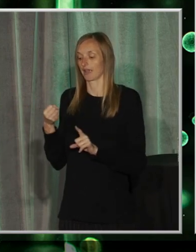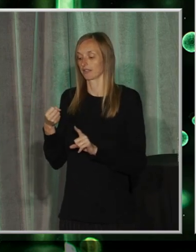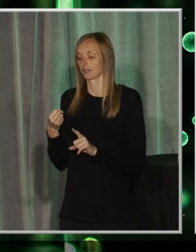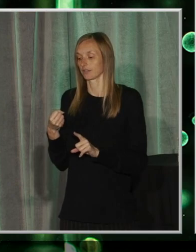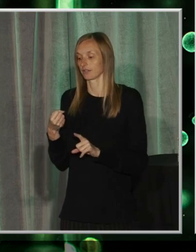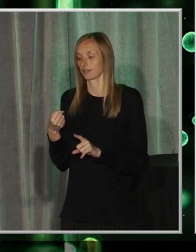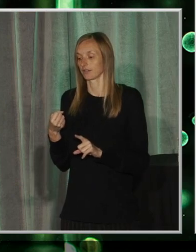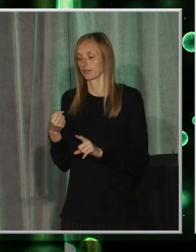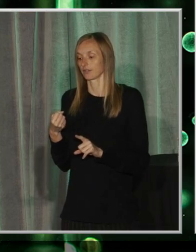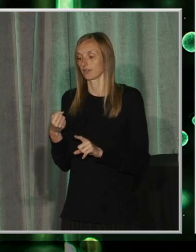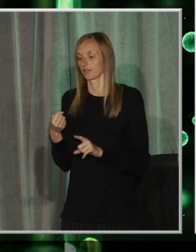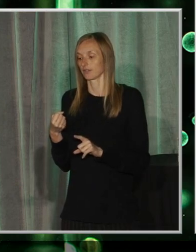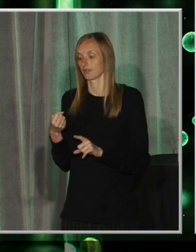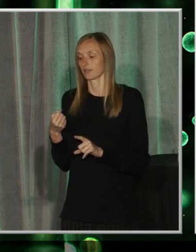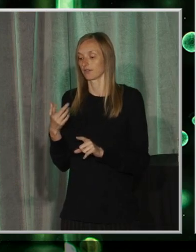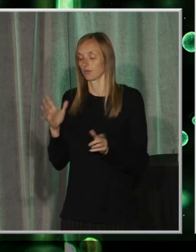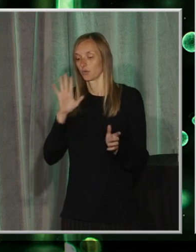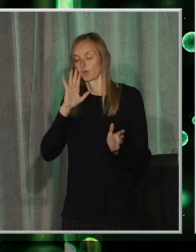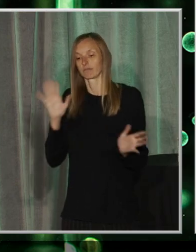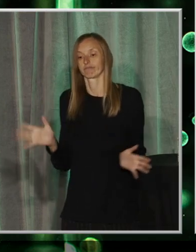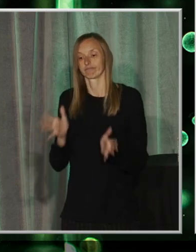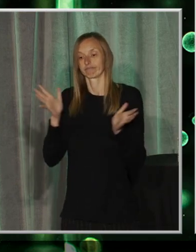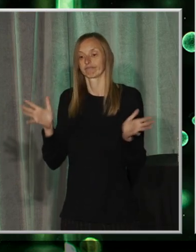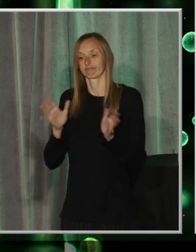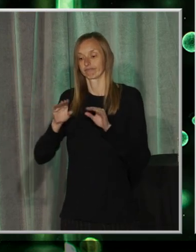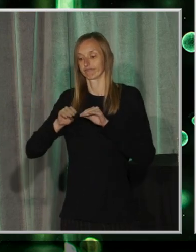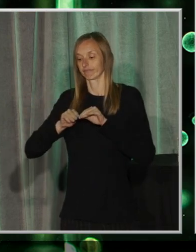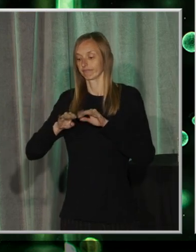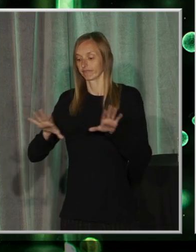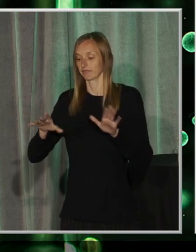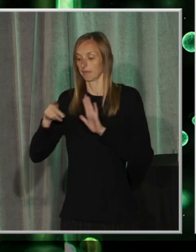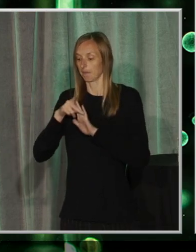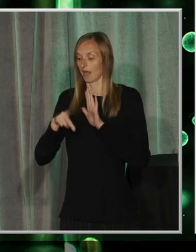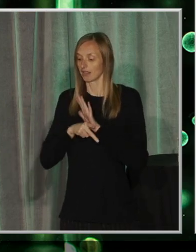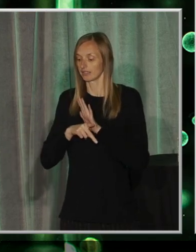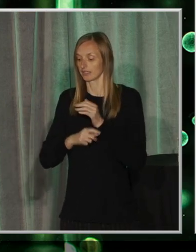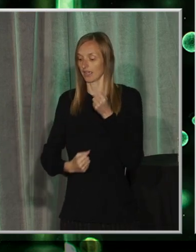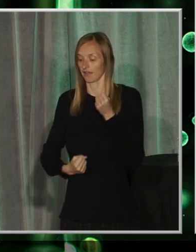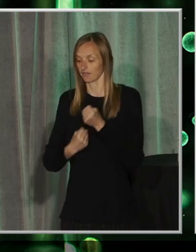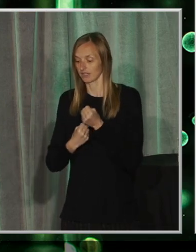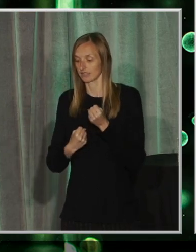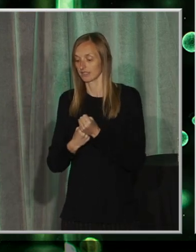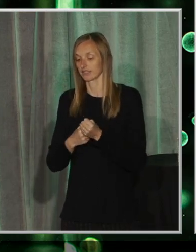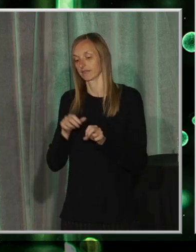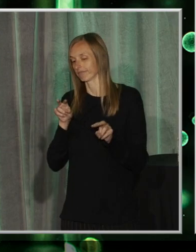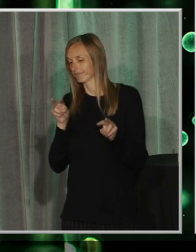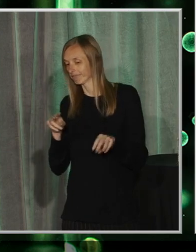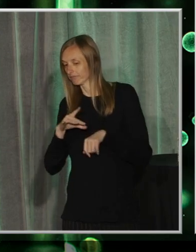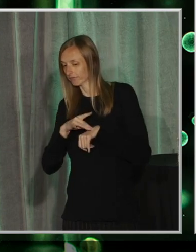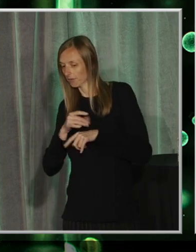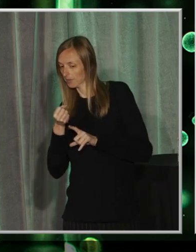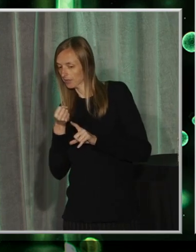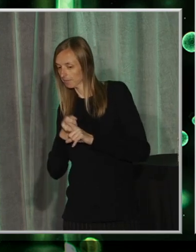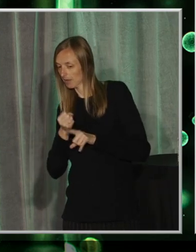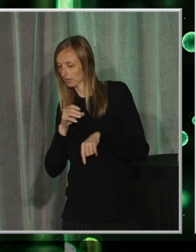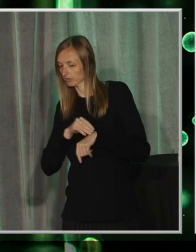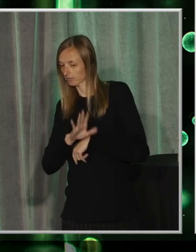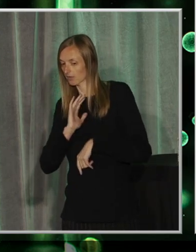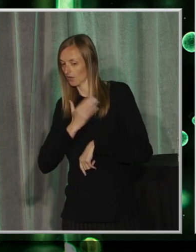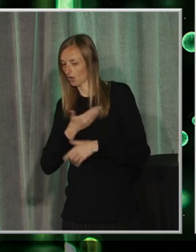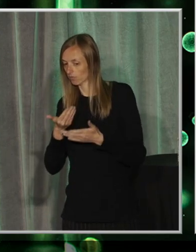we'll promote the policy advocacy, monitor environmental impact of our